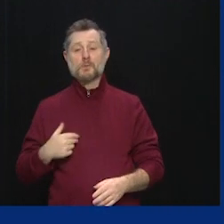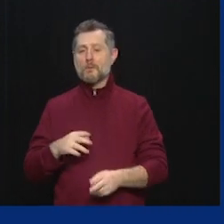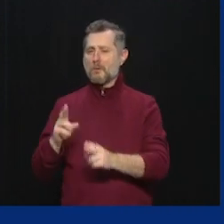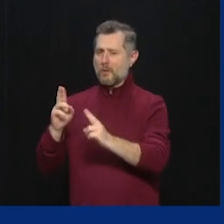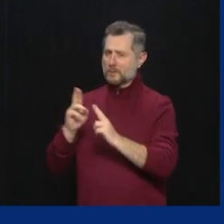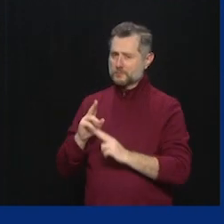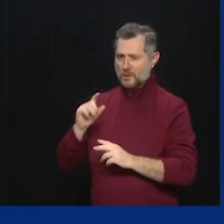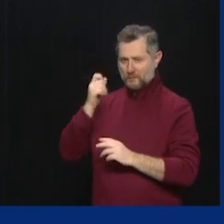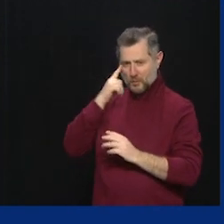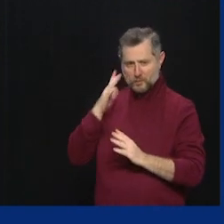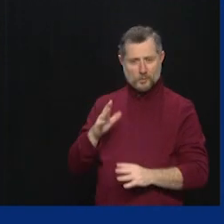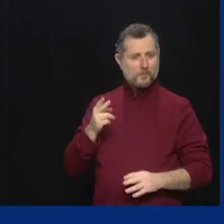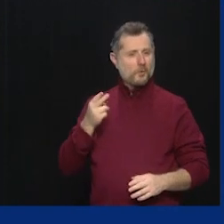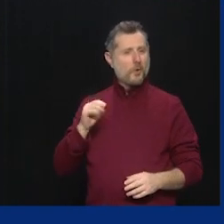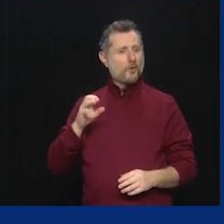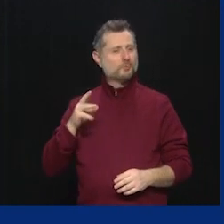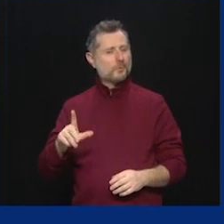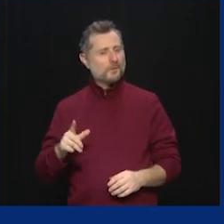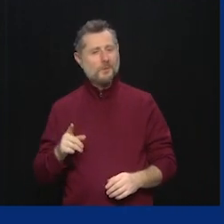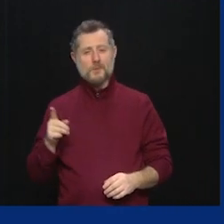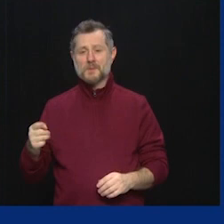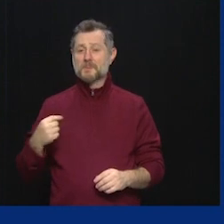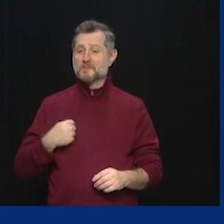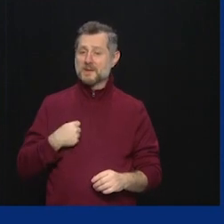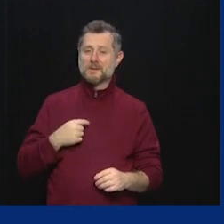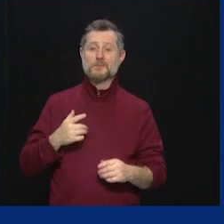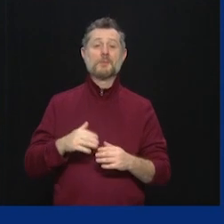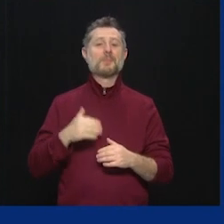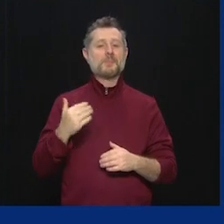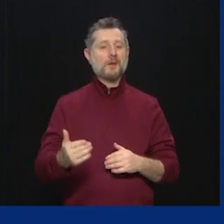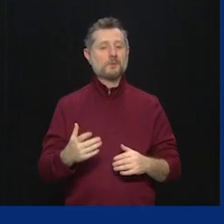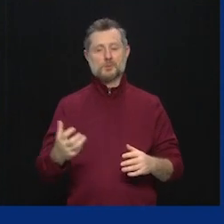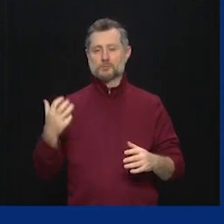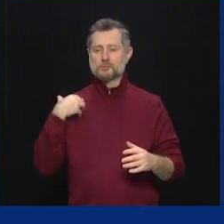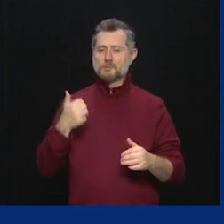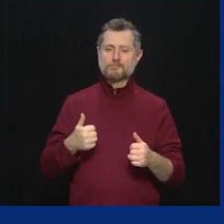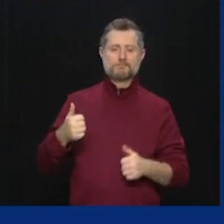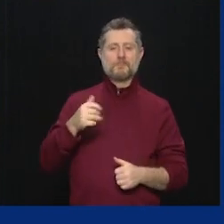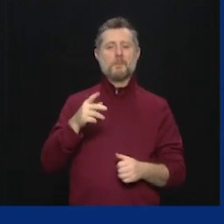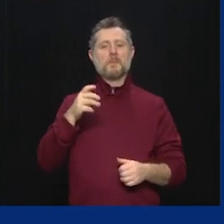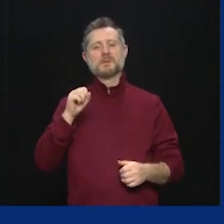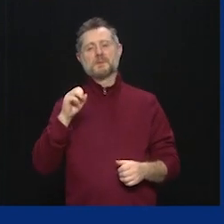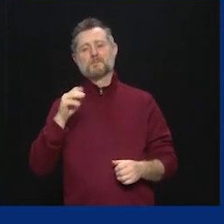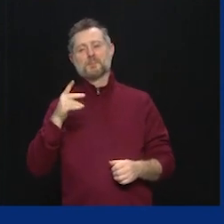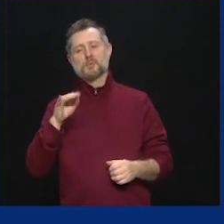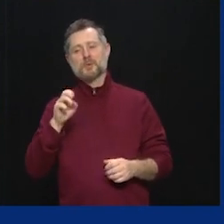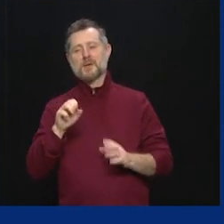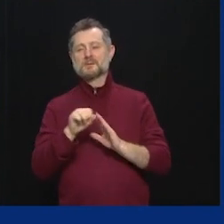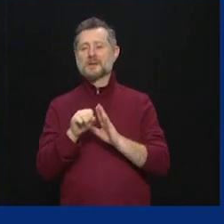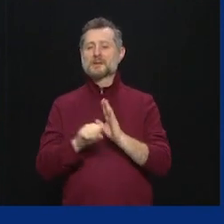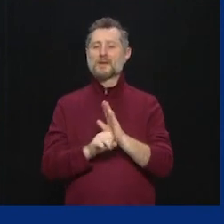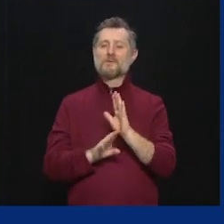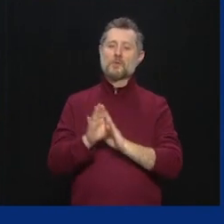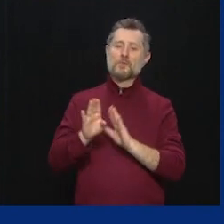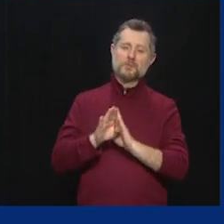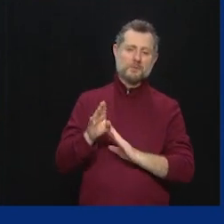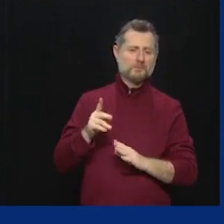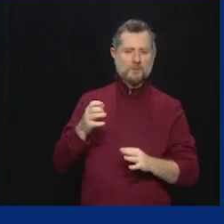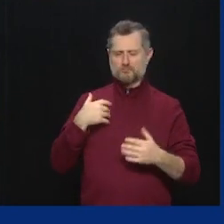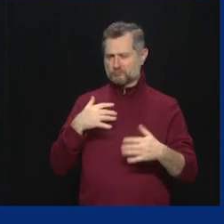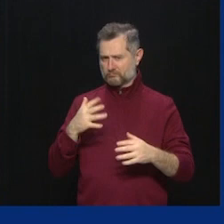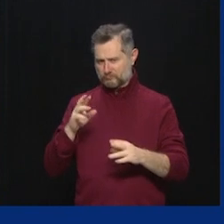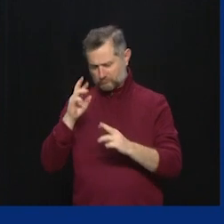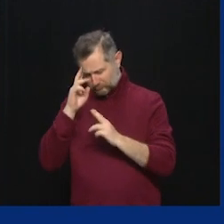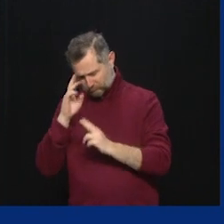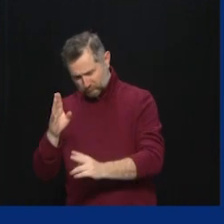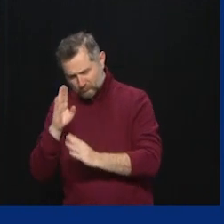the next chairman of the Empire State Development Corporation. I'm very honored, and thank you, Governor, for that. But the